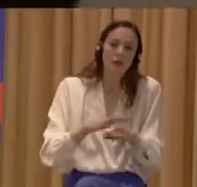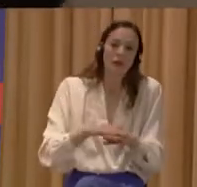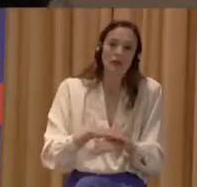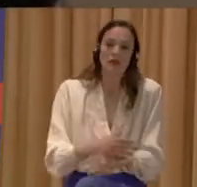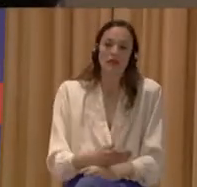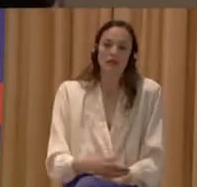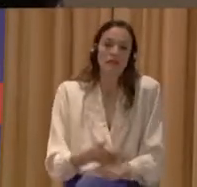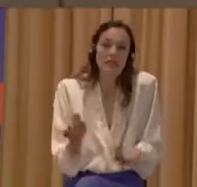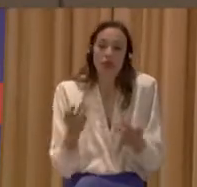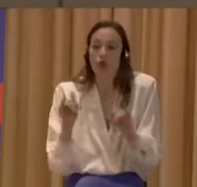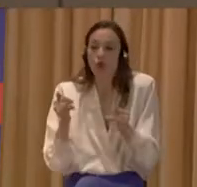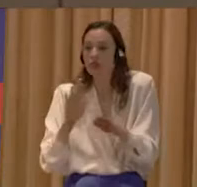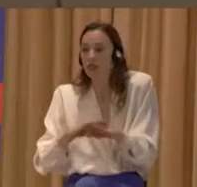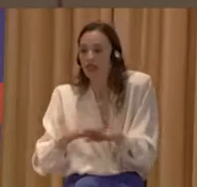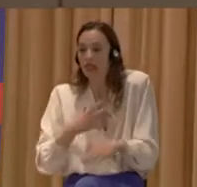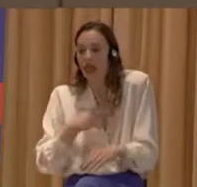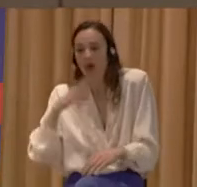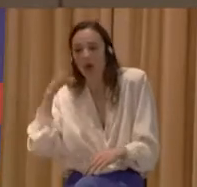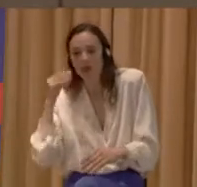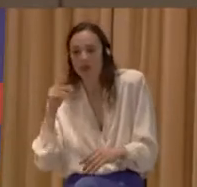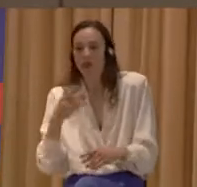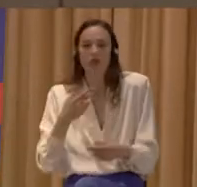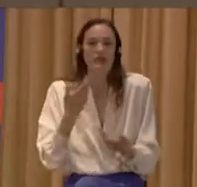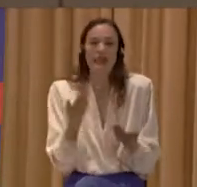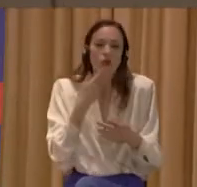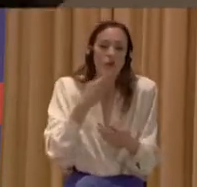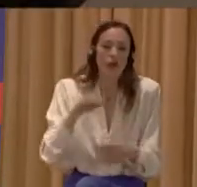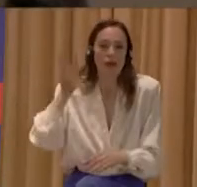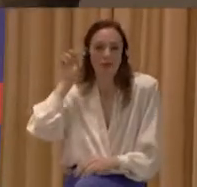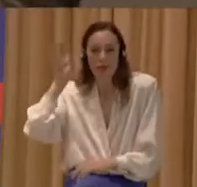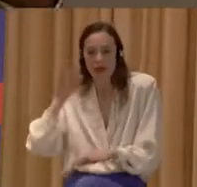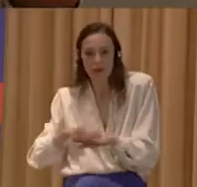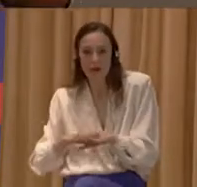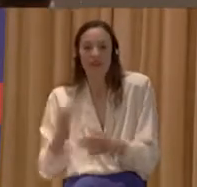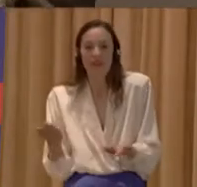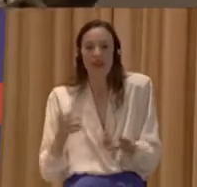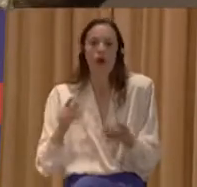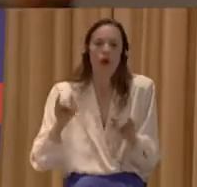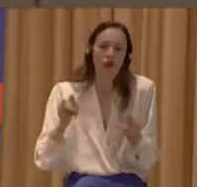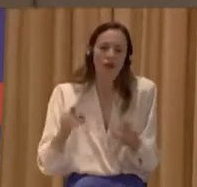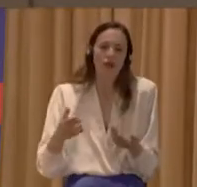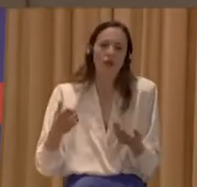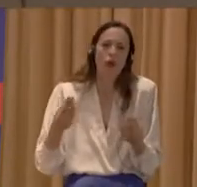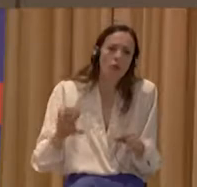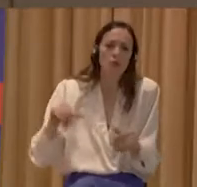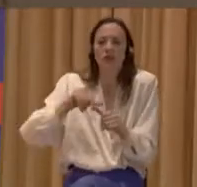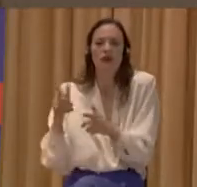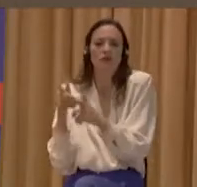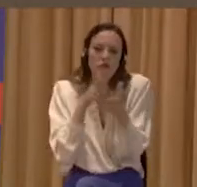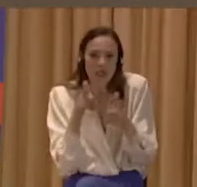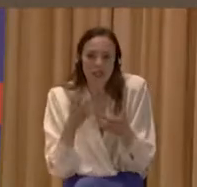speech and say it to the camera, play it back, think that's not right, do it again. Lots of ways in which you